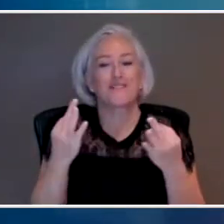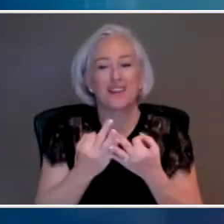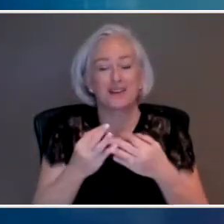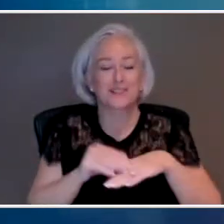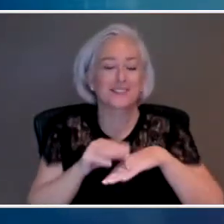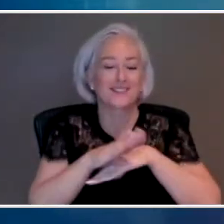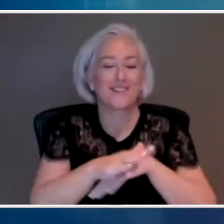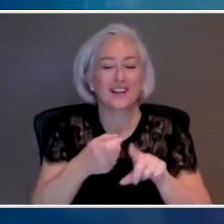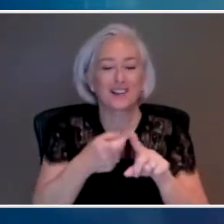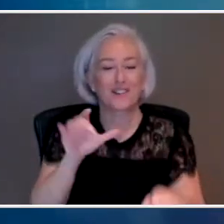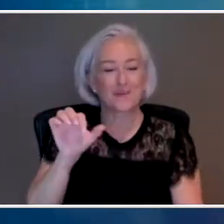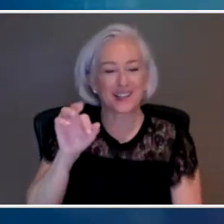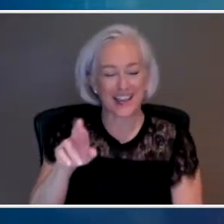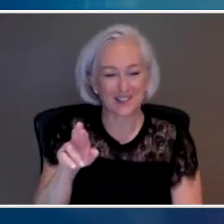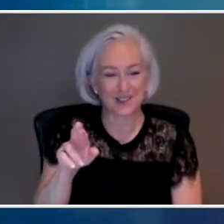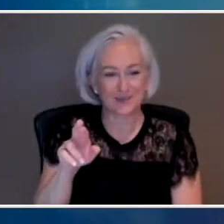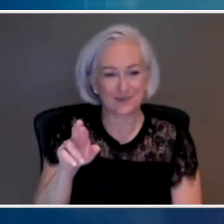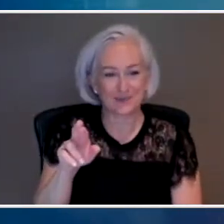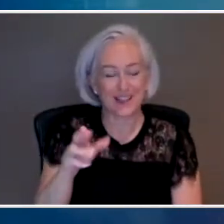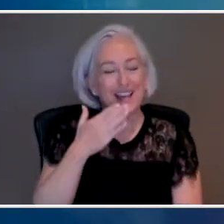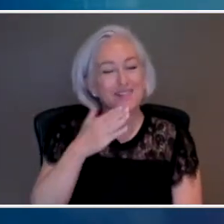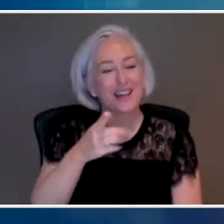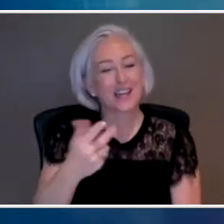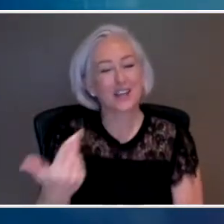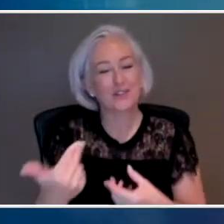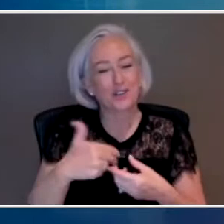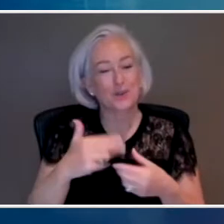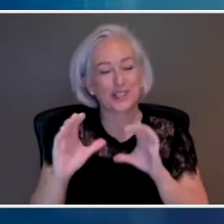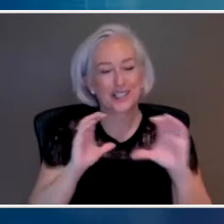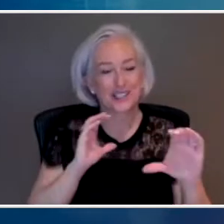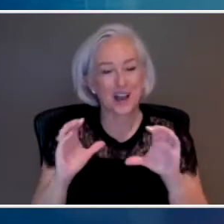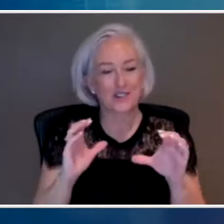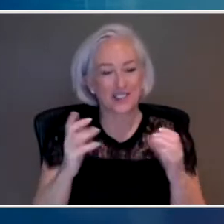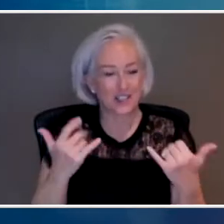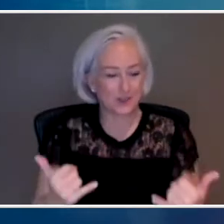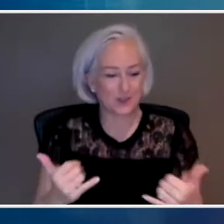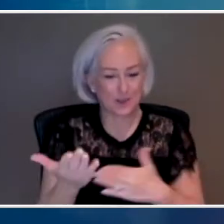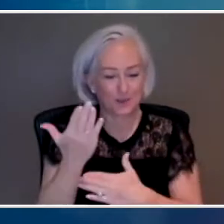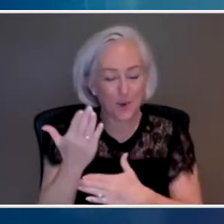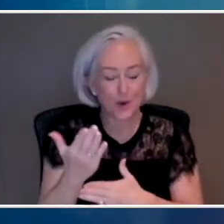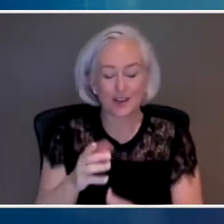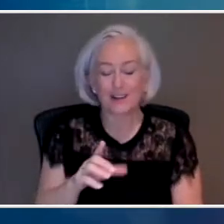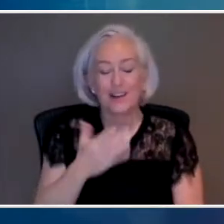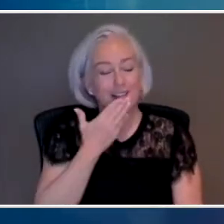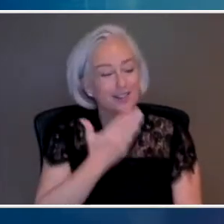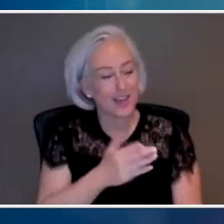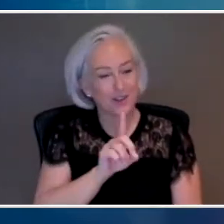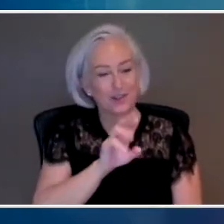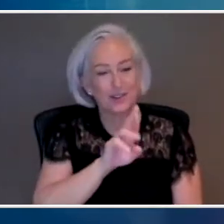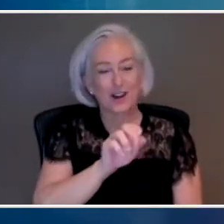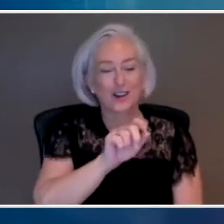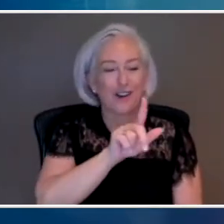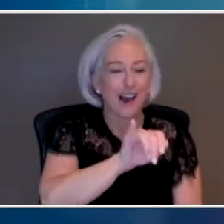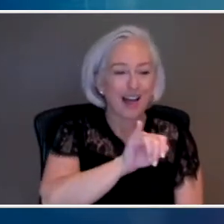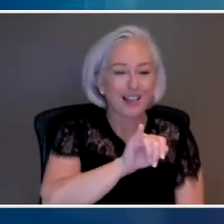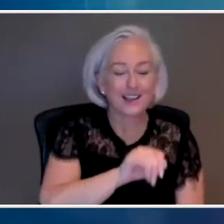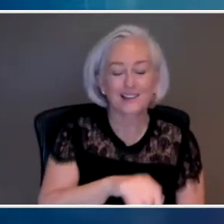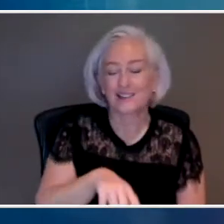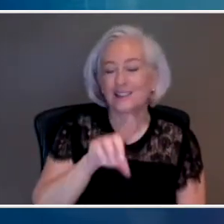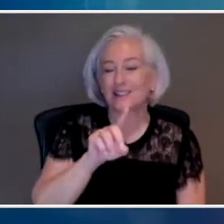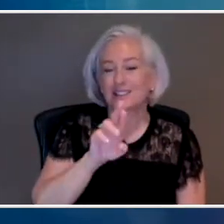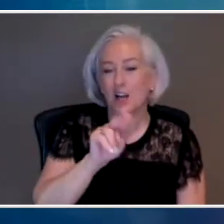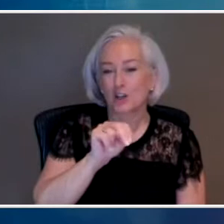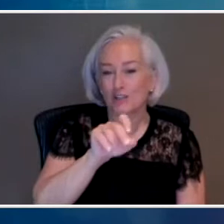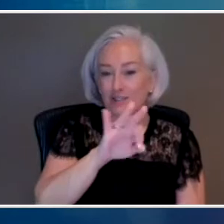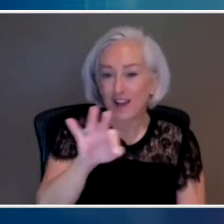thank our viewers for joining the conversation this morning, and a big thank you to Dr. Alley and Dr. Neff and to Ken Welk for sharing your journey